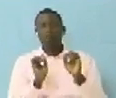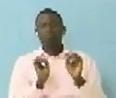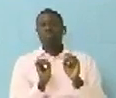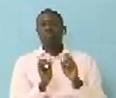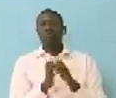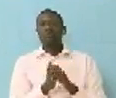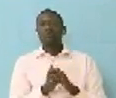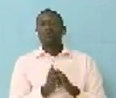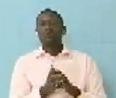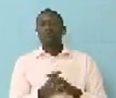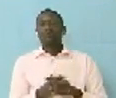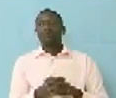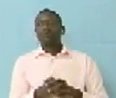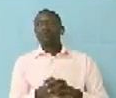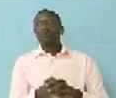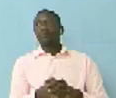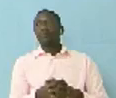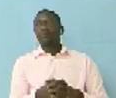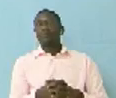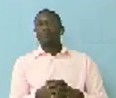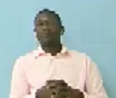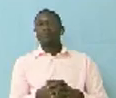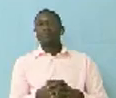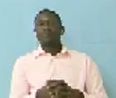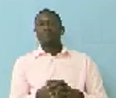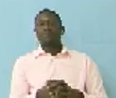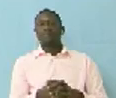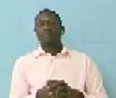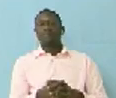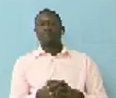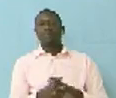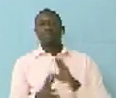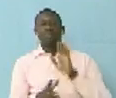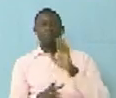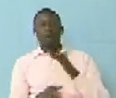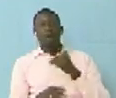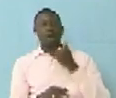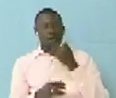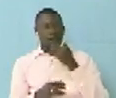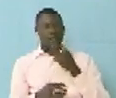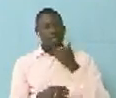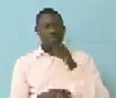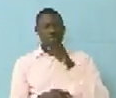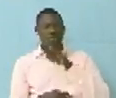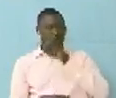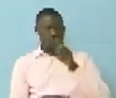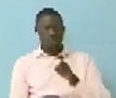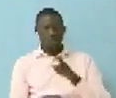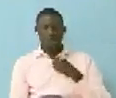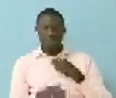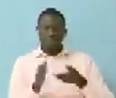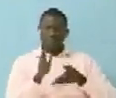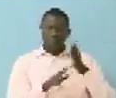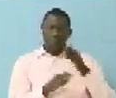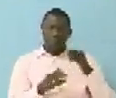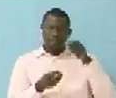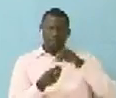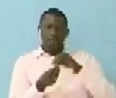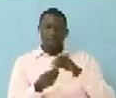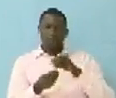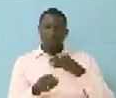Mr. Whitman, that was let me ask some questions, and then when we pass this point, you can go